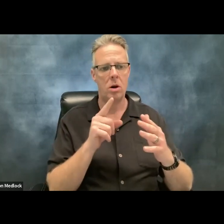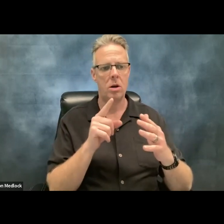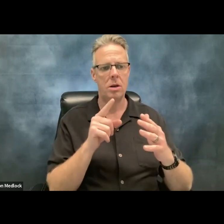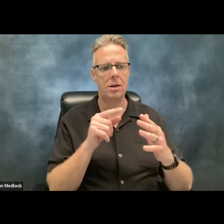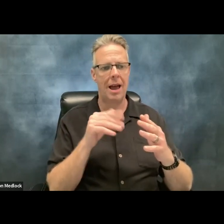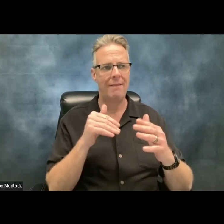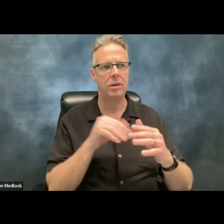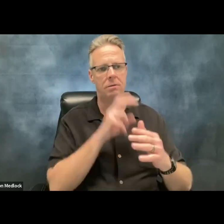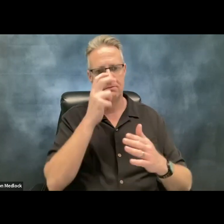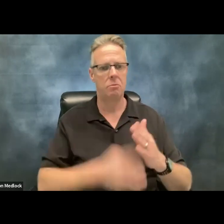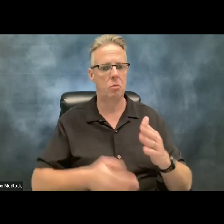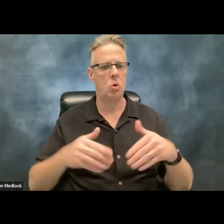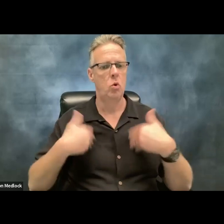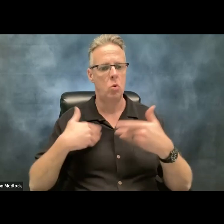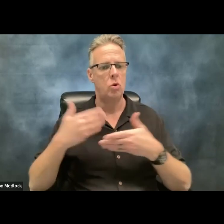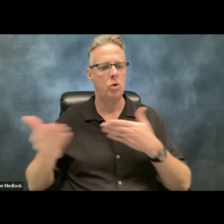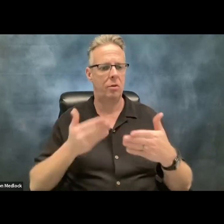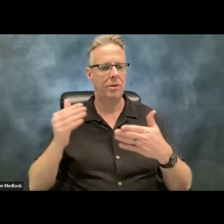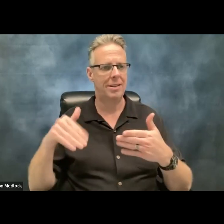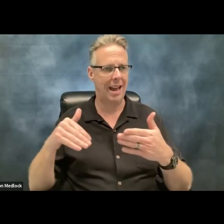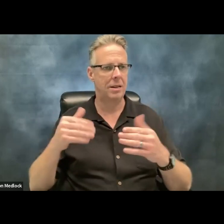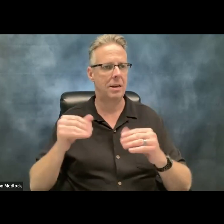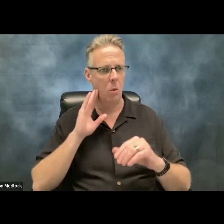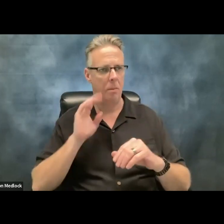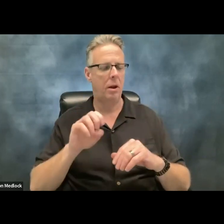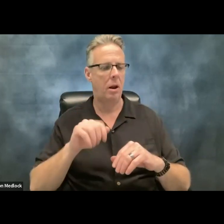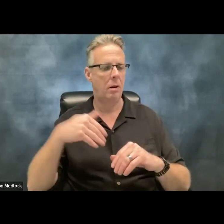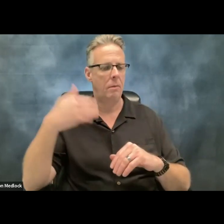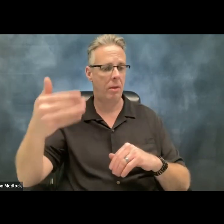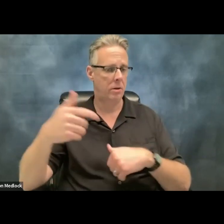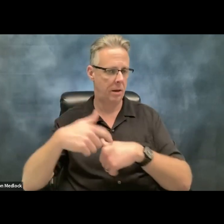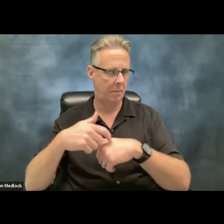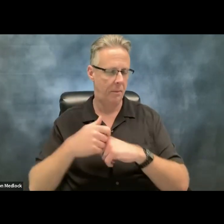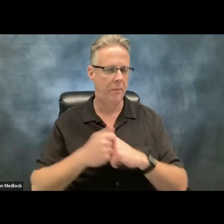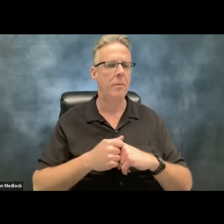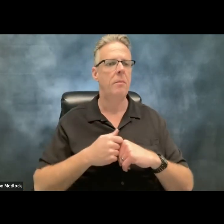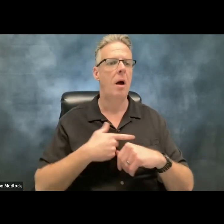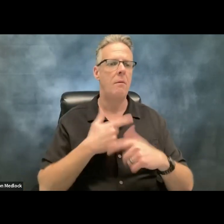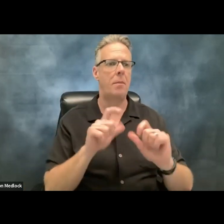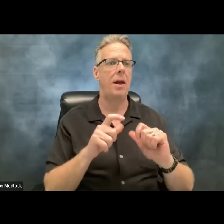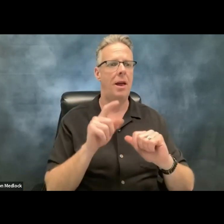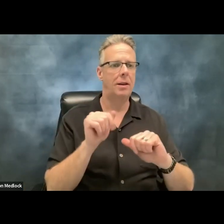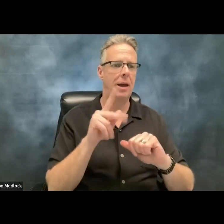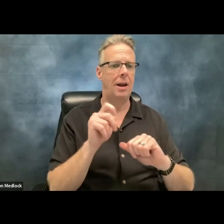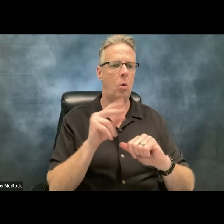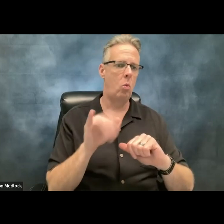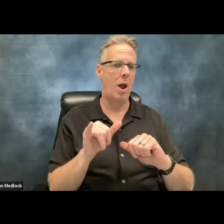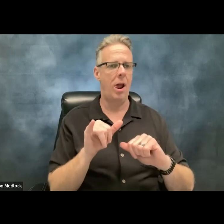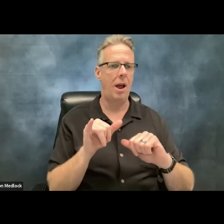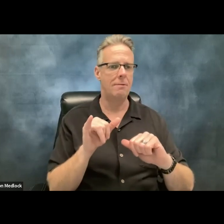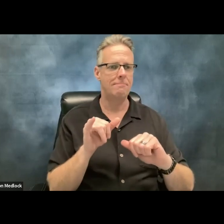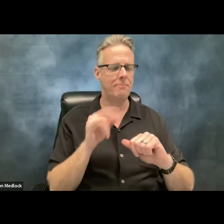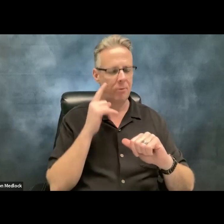services, youth and adolescent services. And in the meantime, we have some big takeaways from this conversation that we just